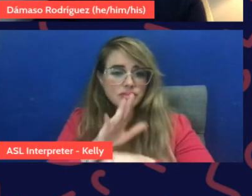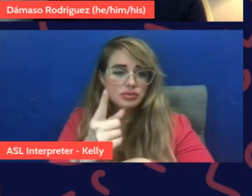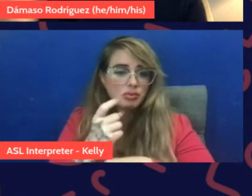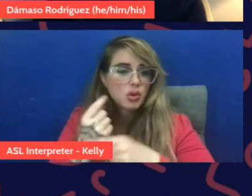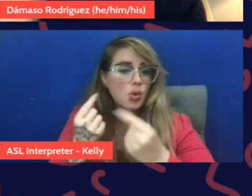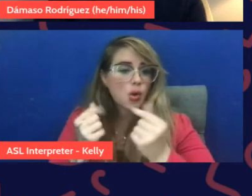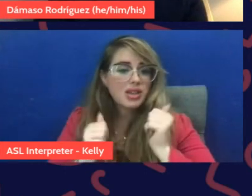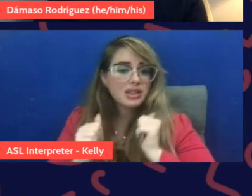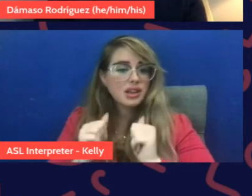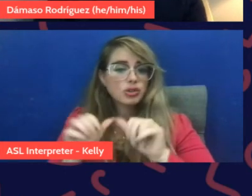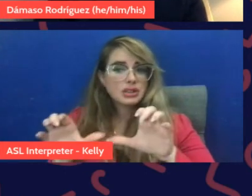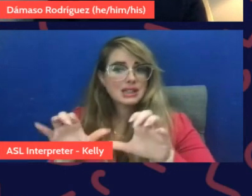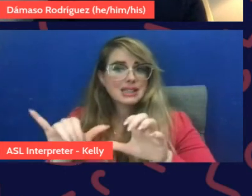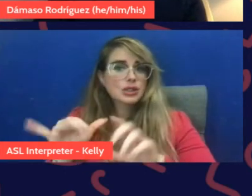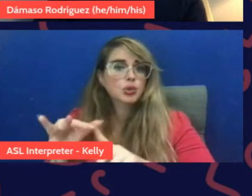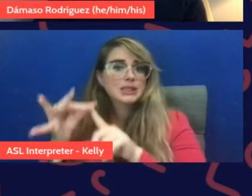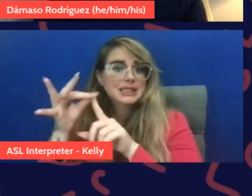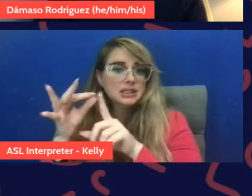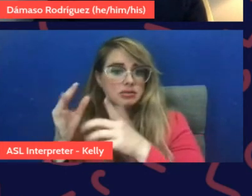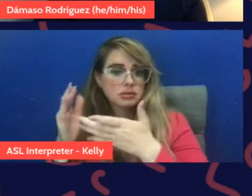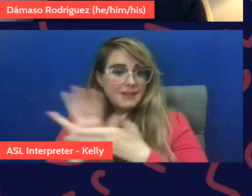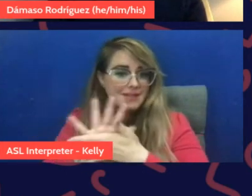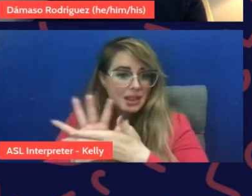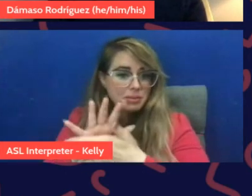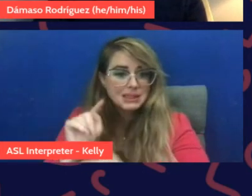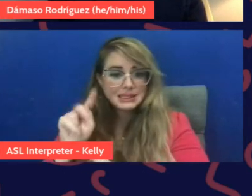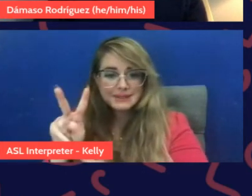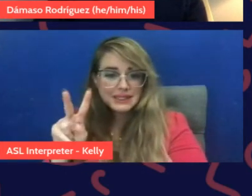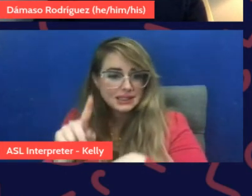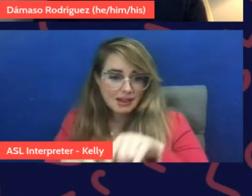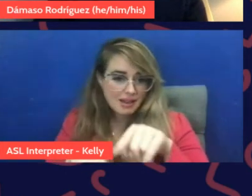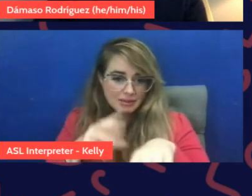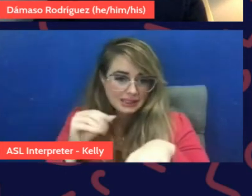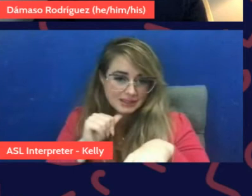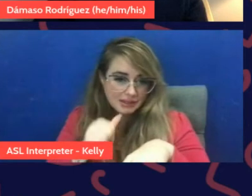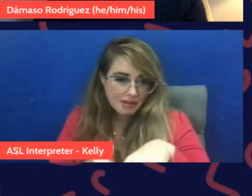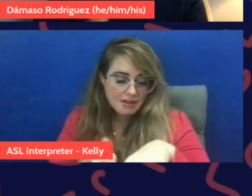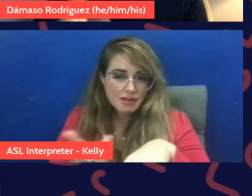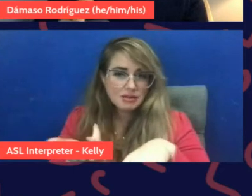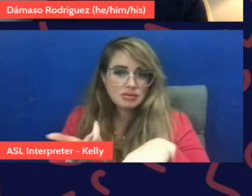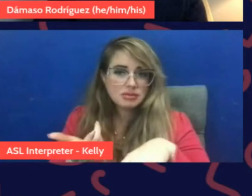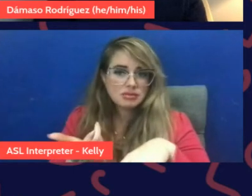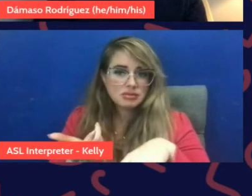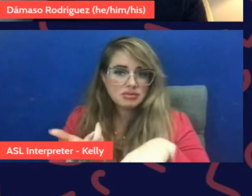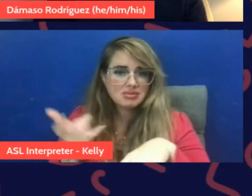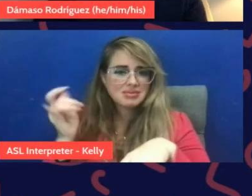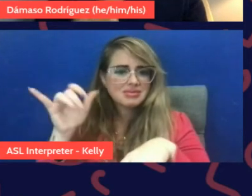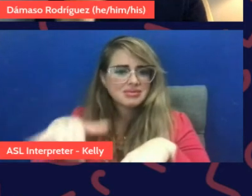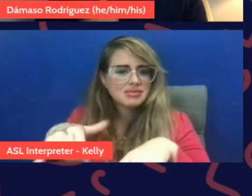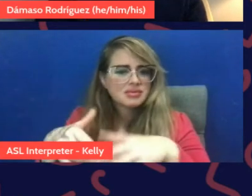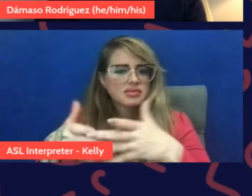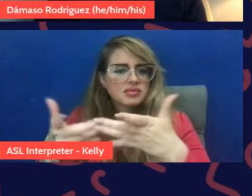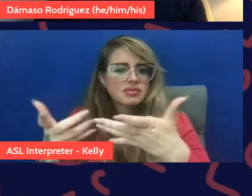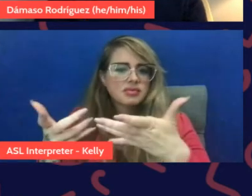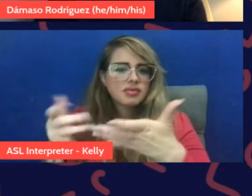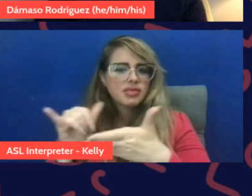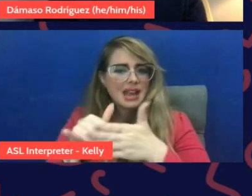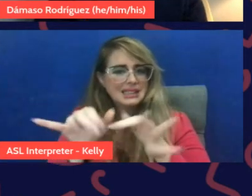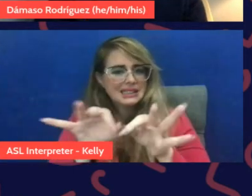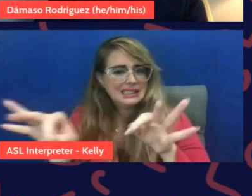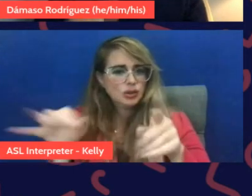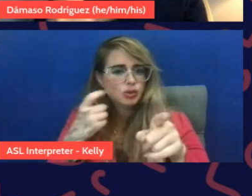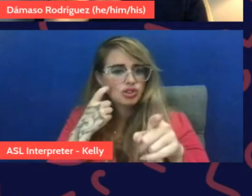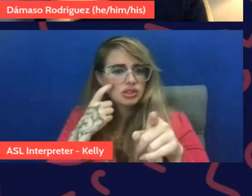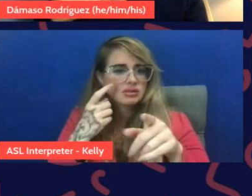uniquely do that, say, film and television can't and isn't, you know? It's a, you know, that sentence you just said